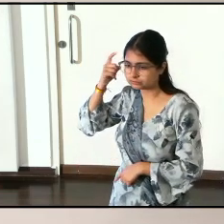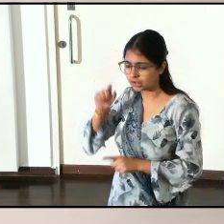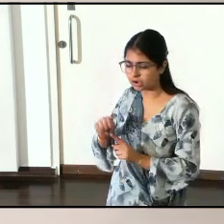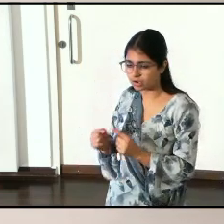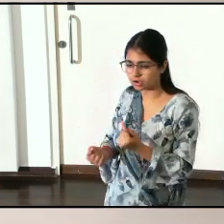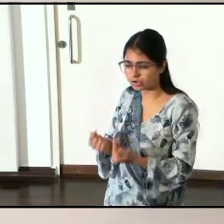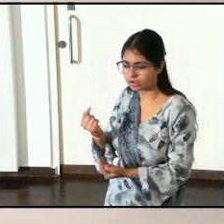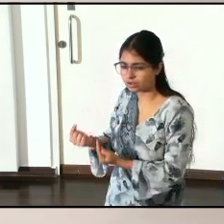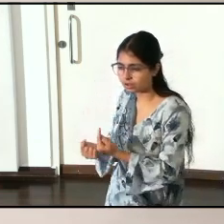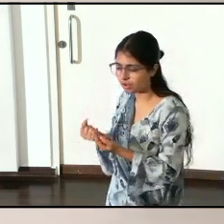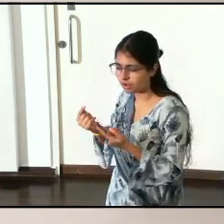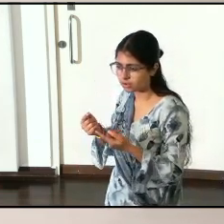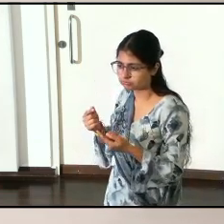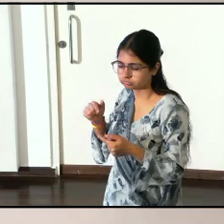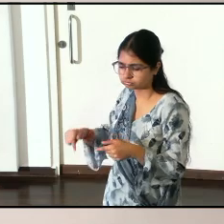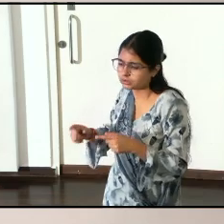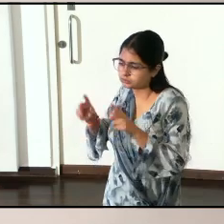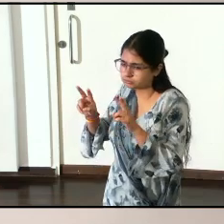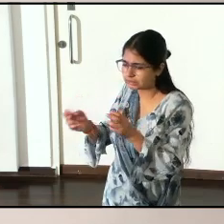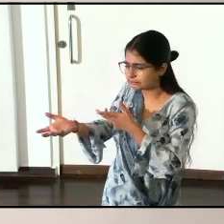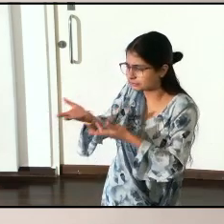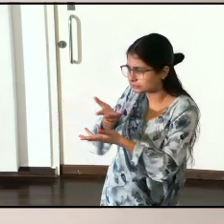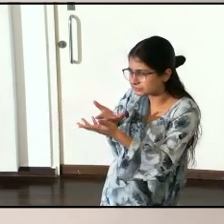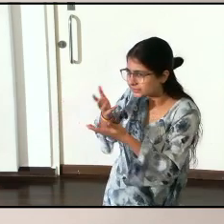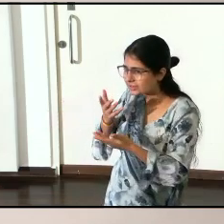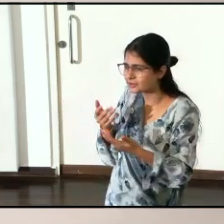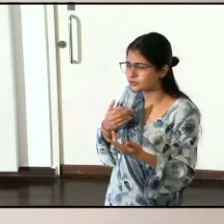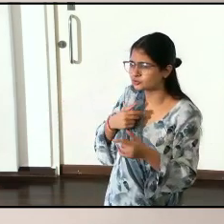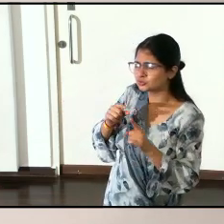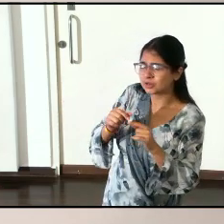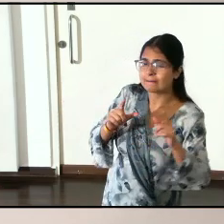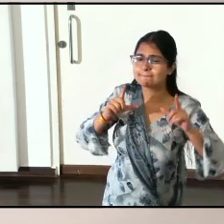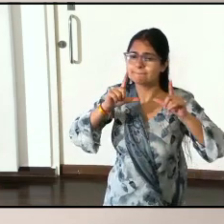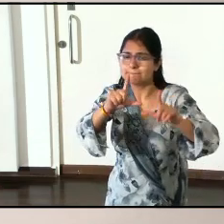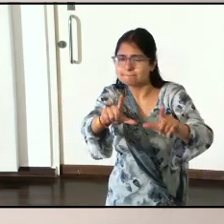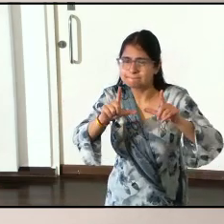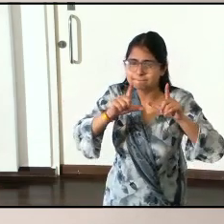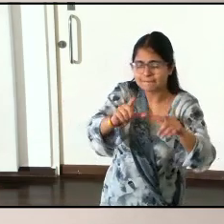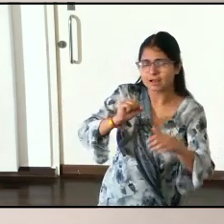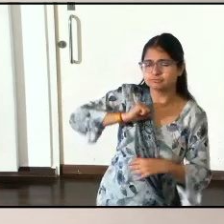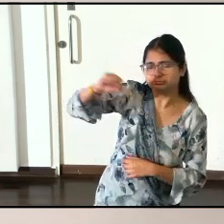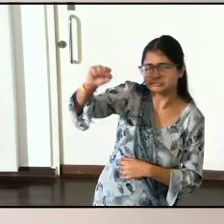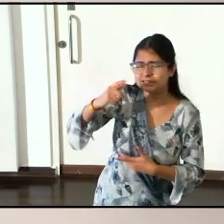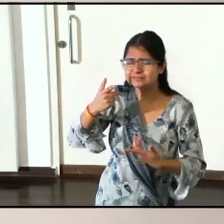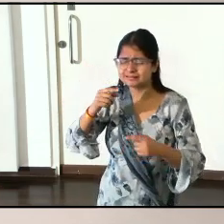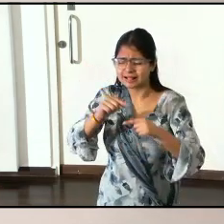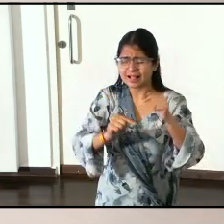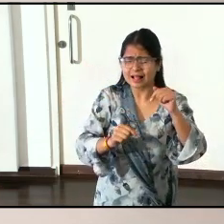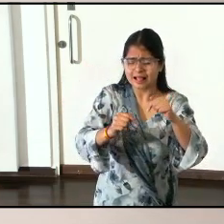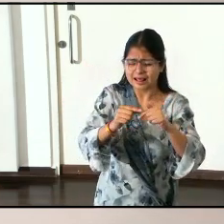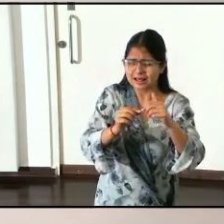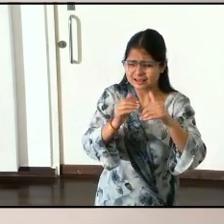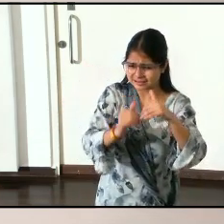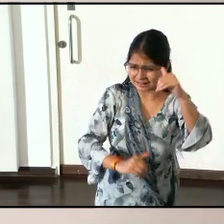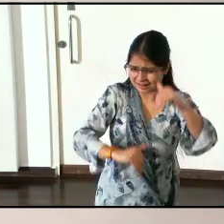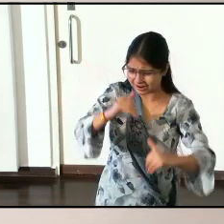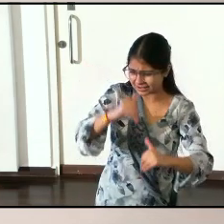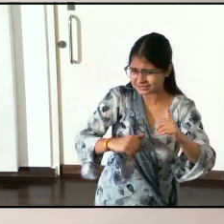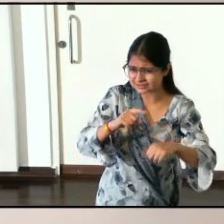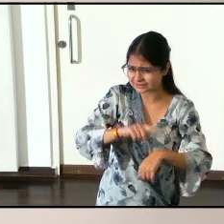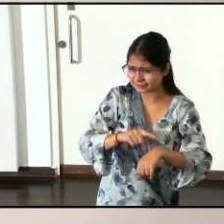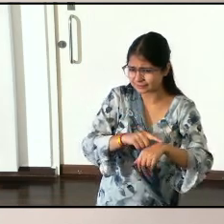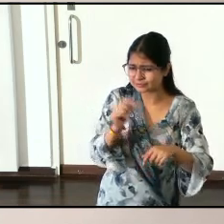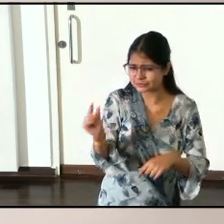are used for party campaigns and, election campaigns particularly, and so on and so